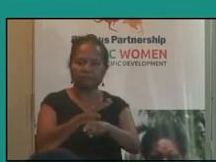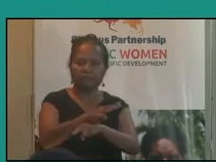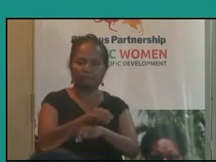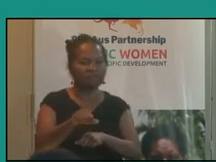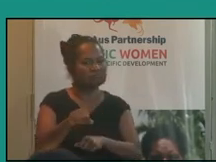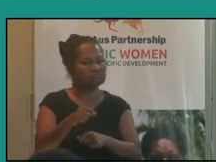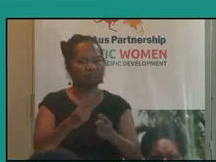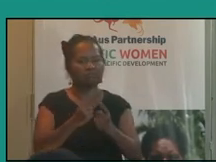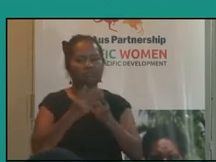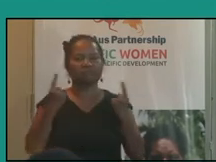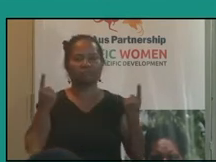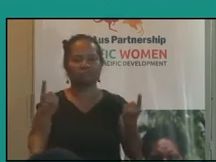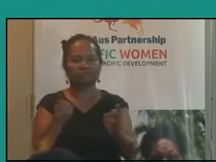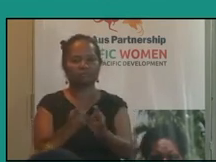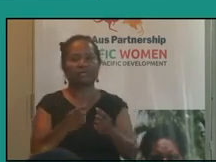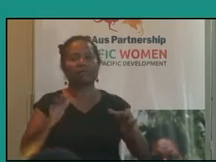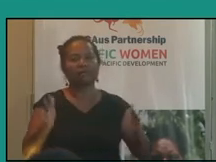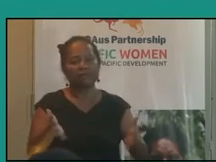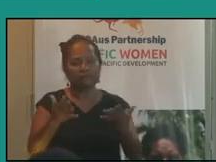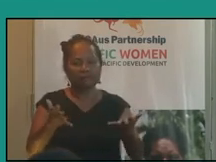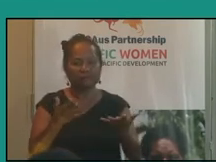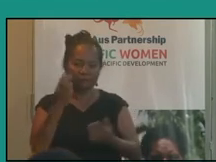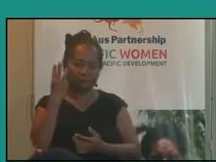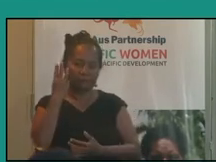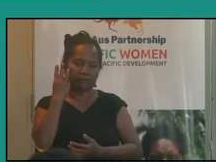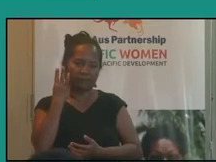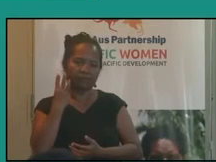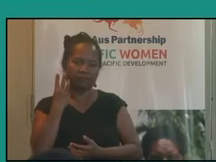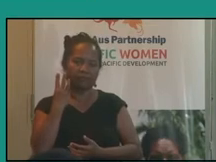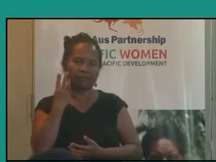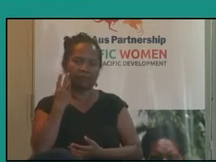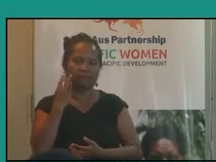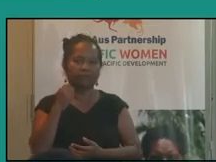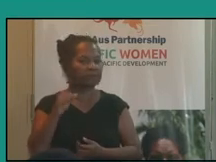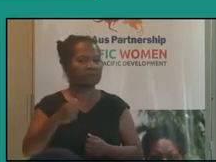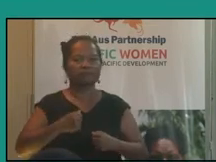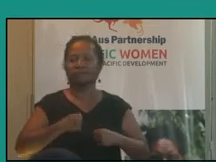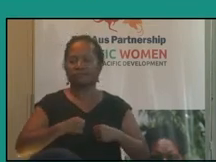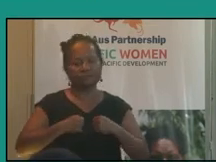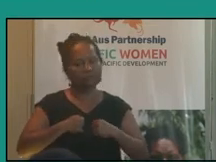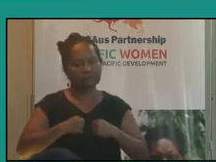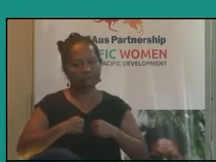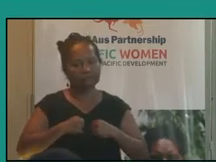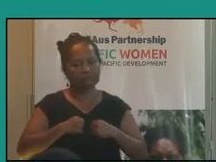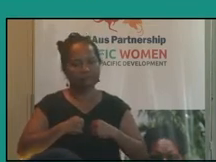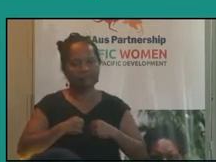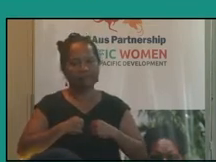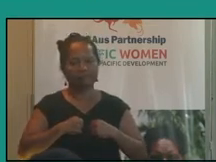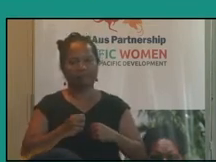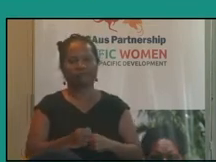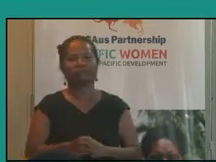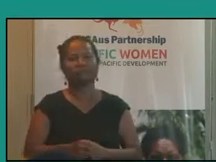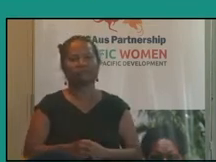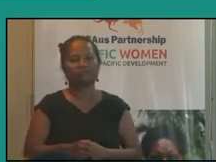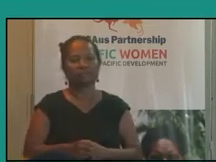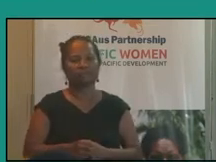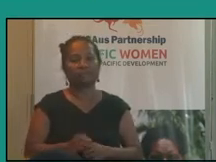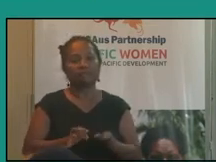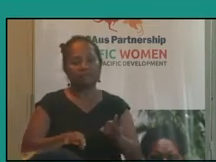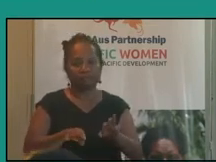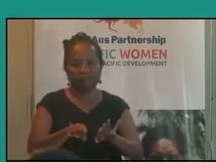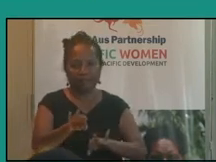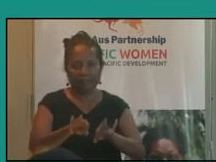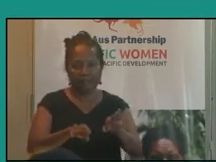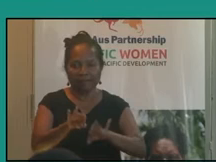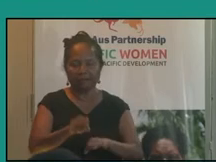to encourage women to keep trying until you get in, because they are not the problem as such. It is the structures and the institutions in which they